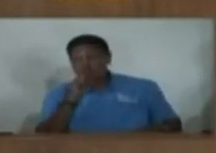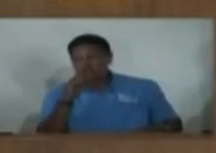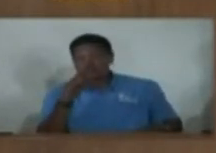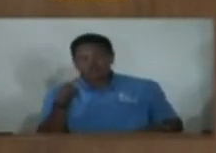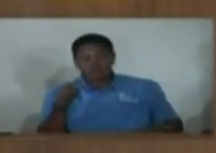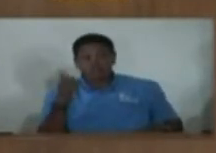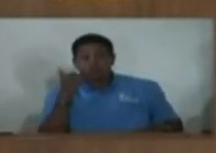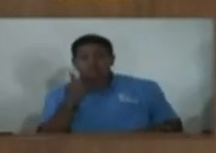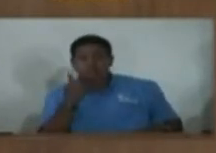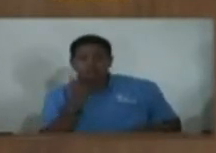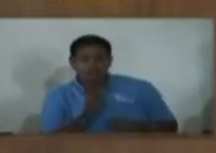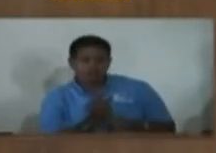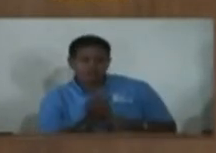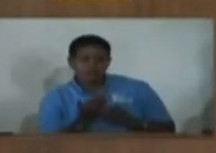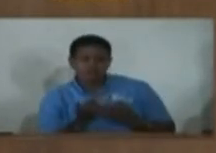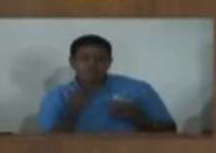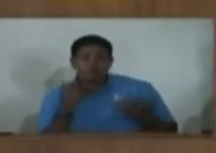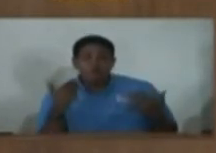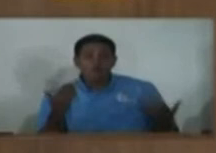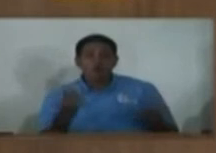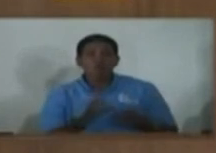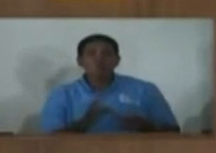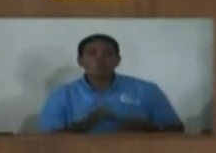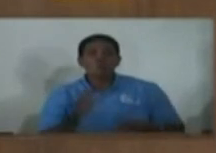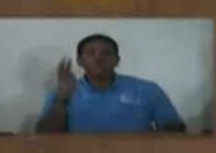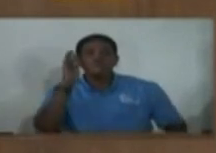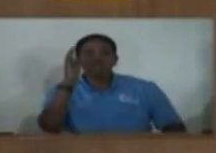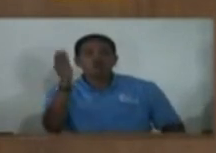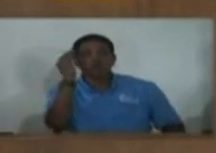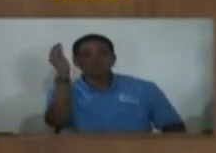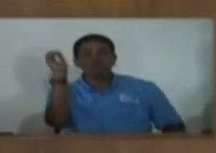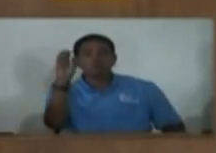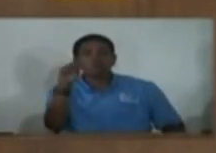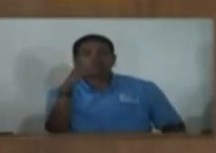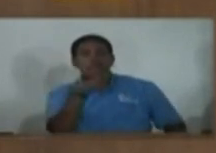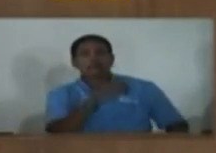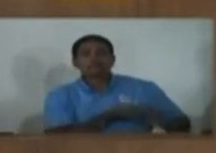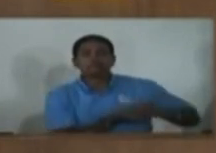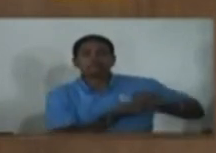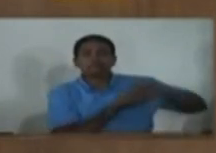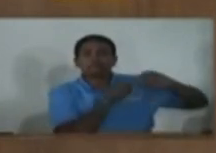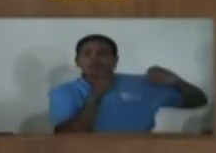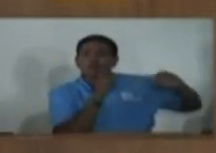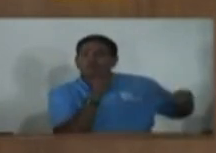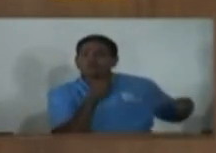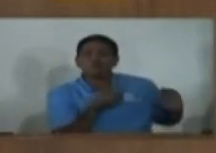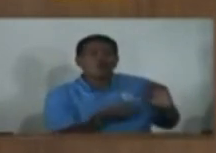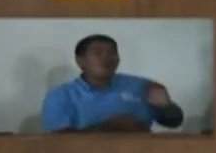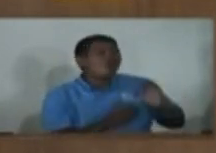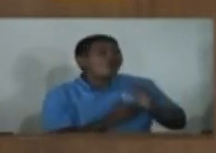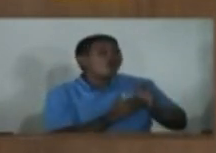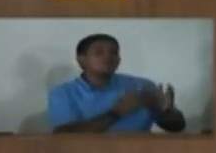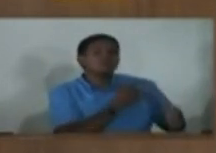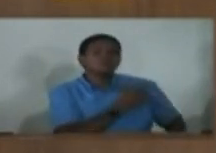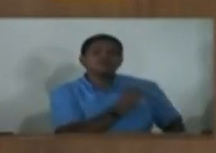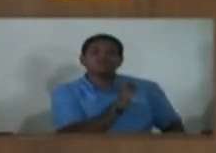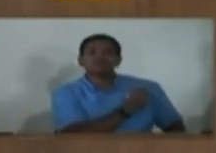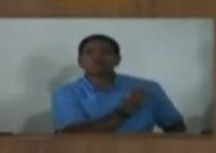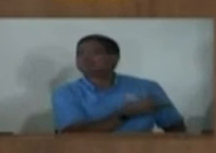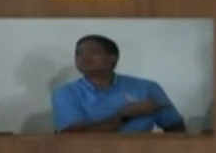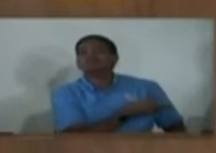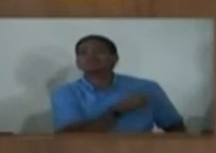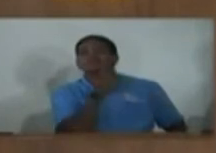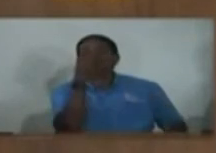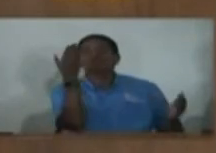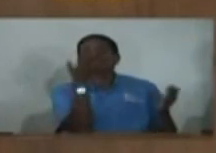side of caution before propagating information which is often totally untrue and not factual